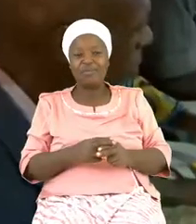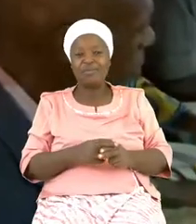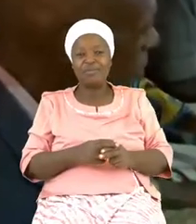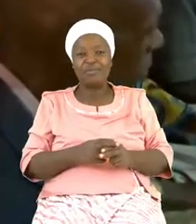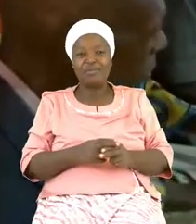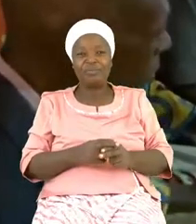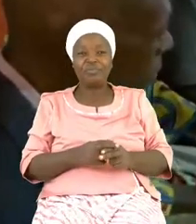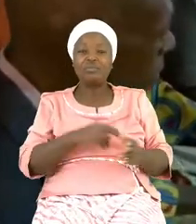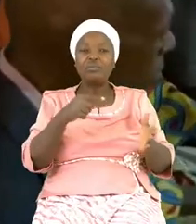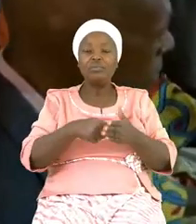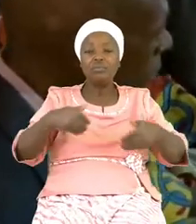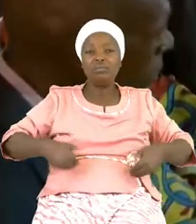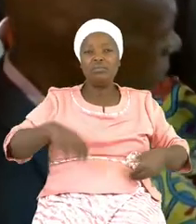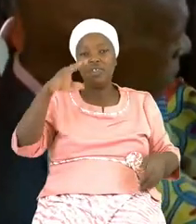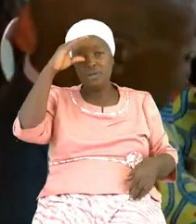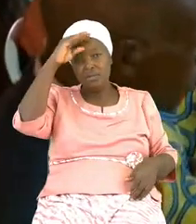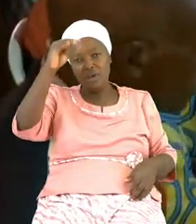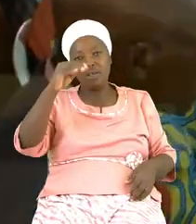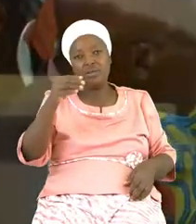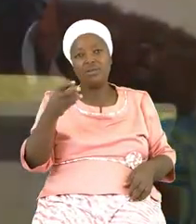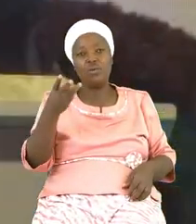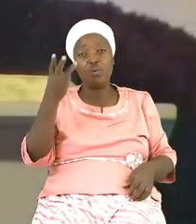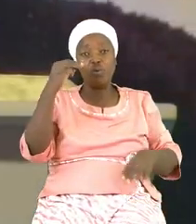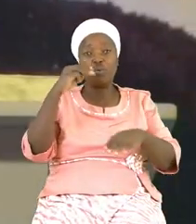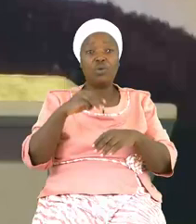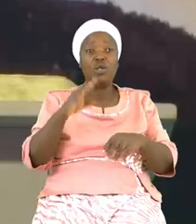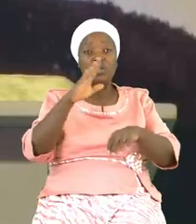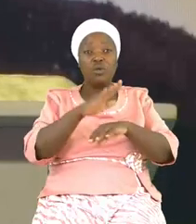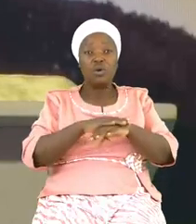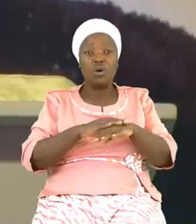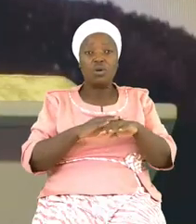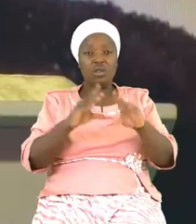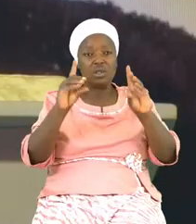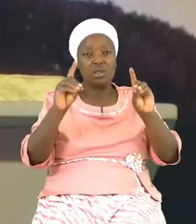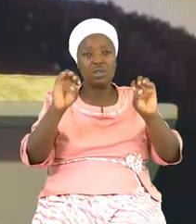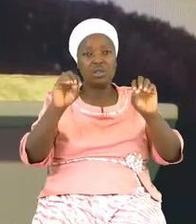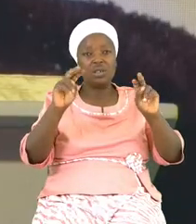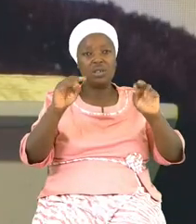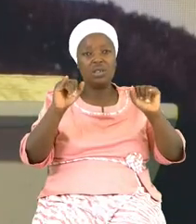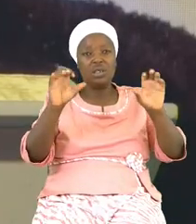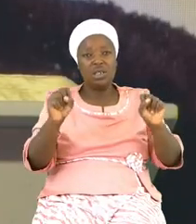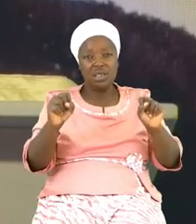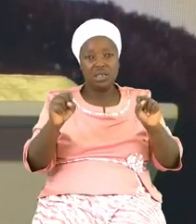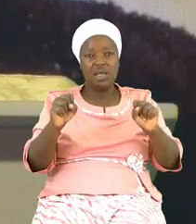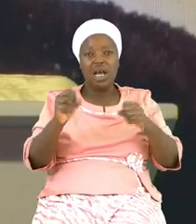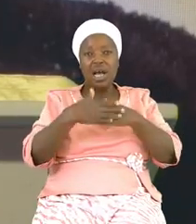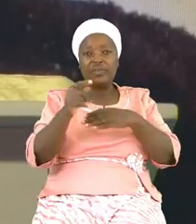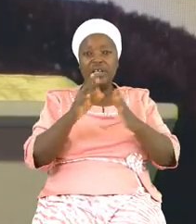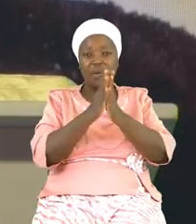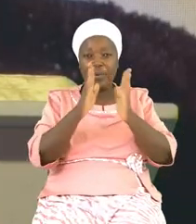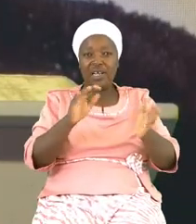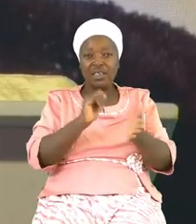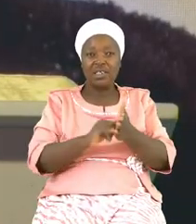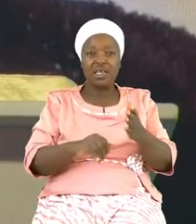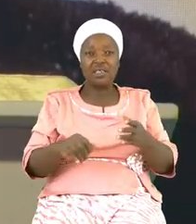young man was called, is called Dennis. And after the prayer that day,